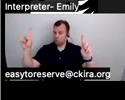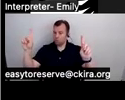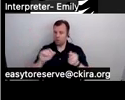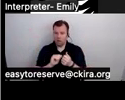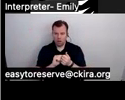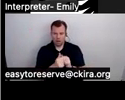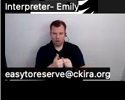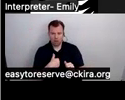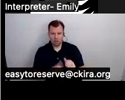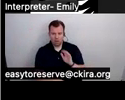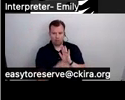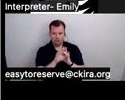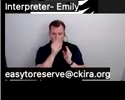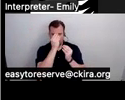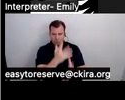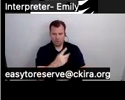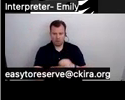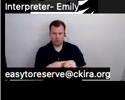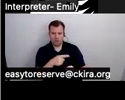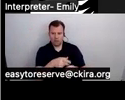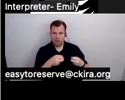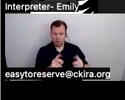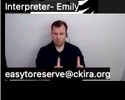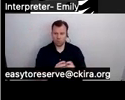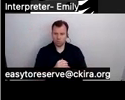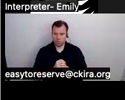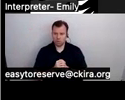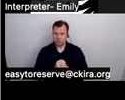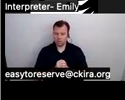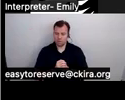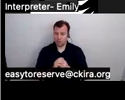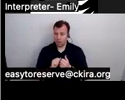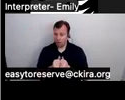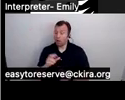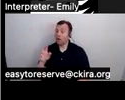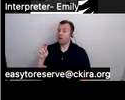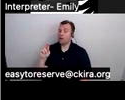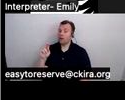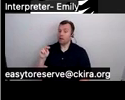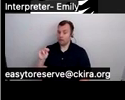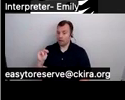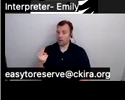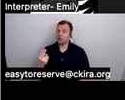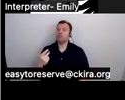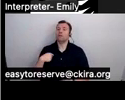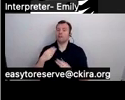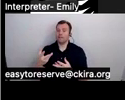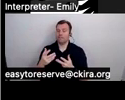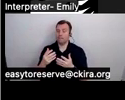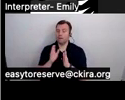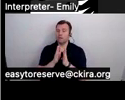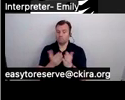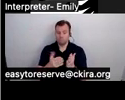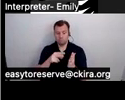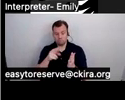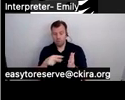find information about these different opportunities? NIH does publish a guide to grants